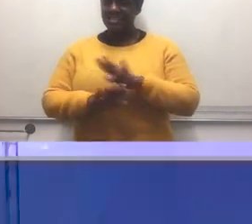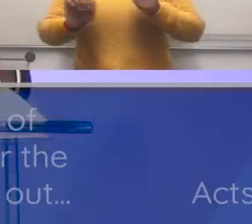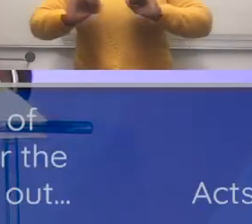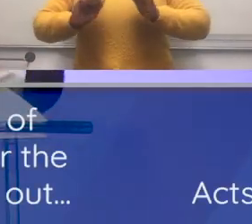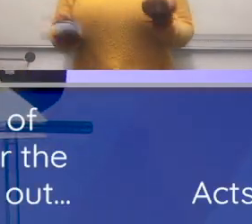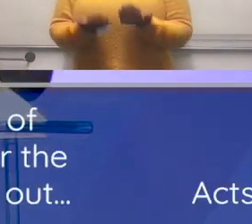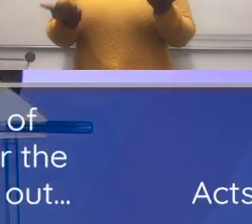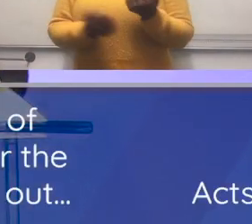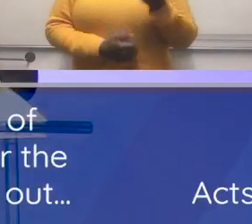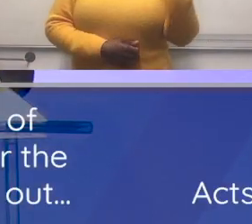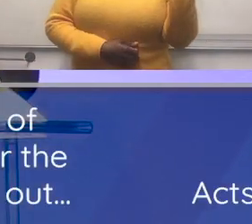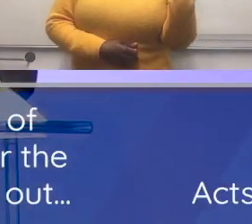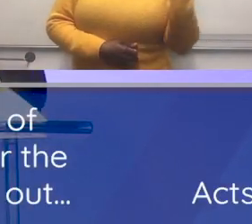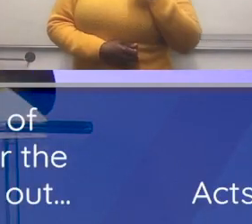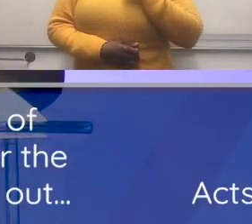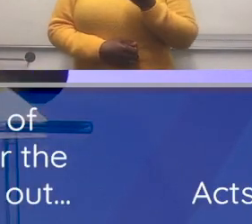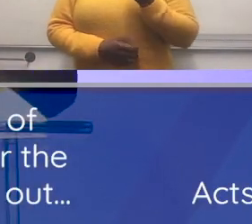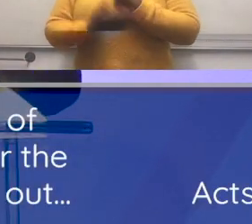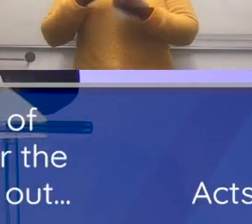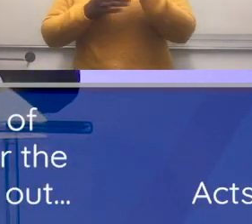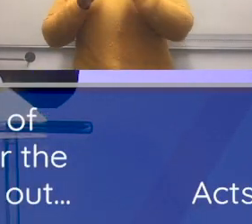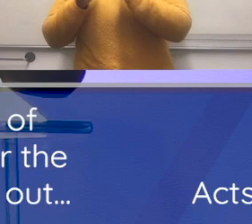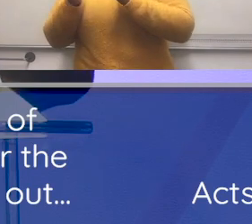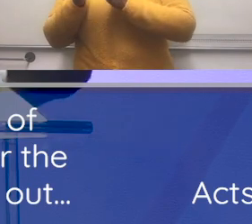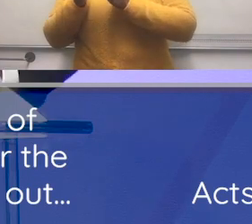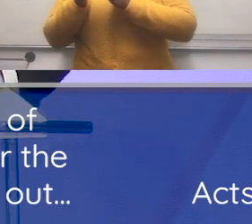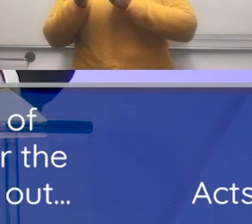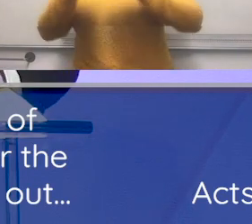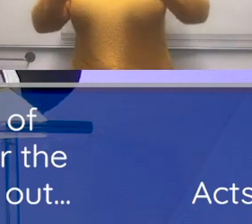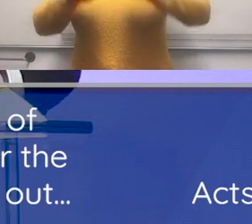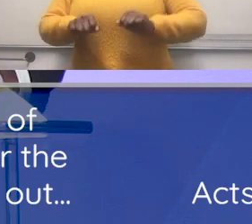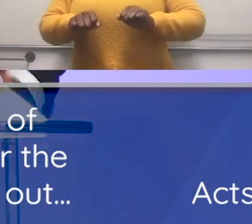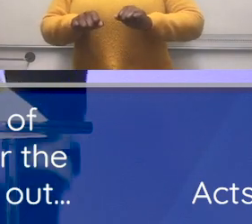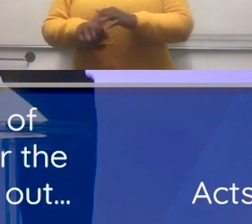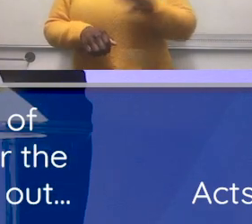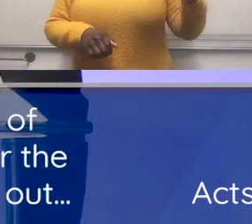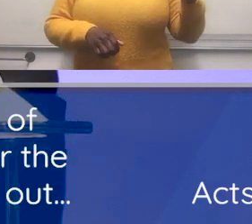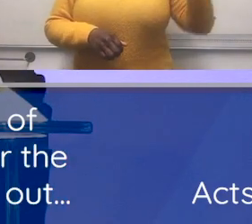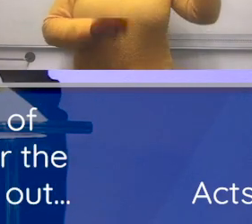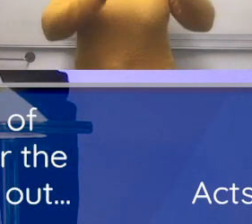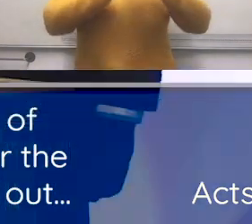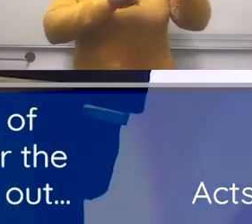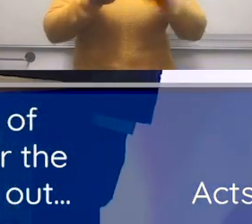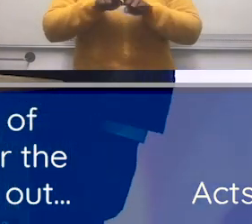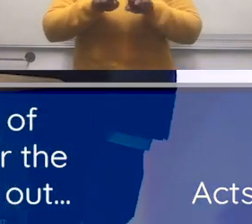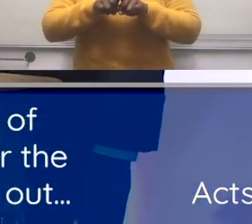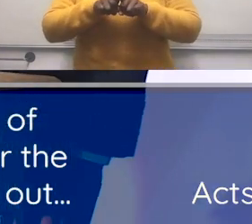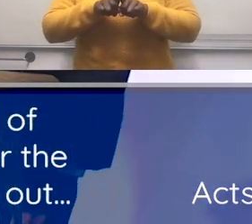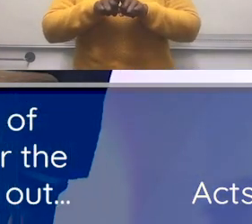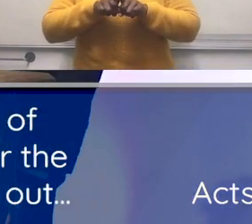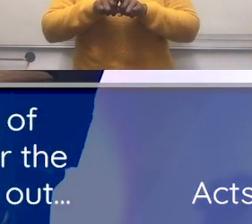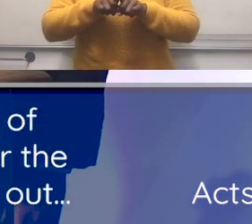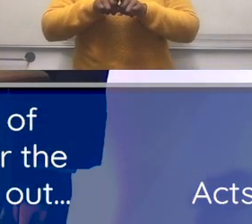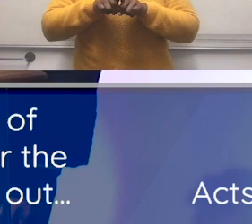He says, not only is Jesus sitting at the right hand of God, but